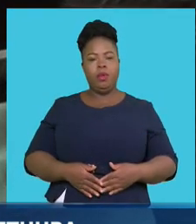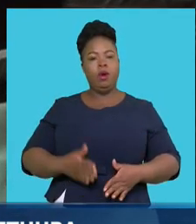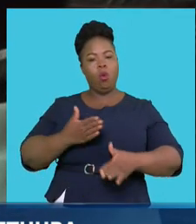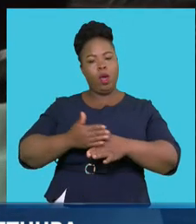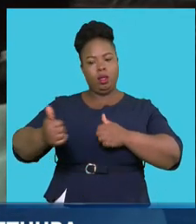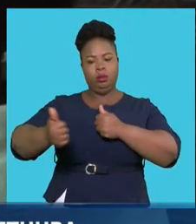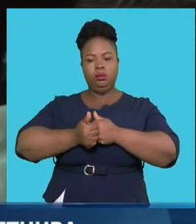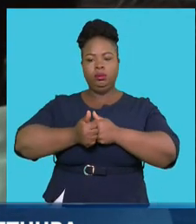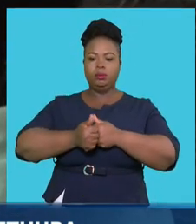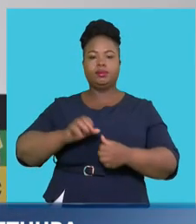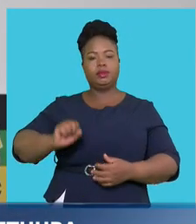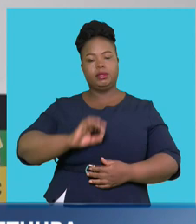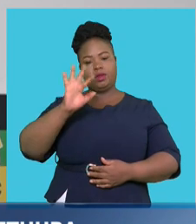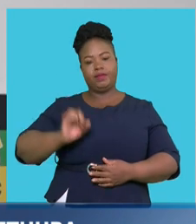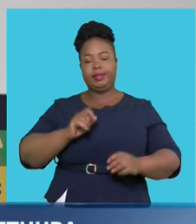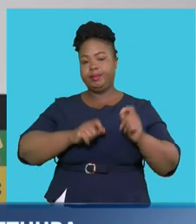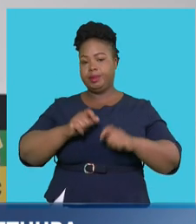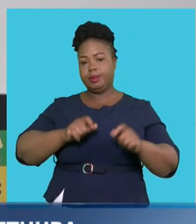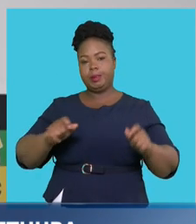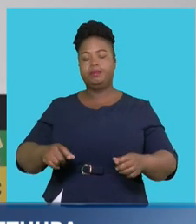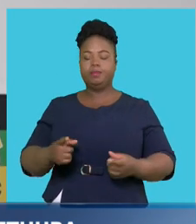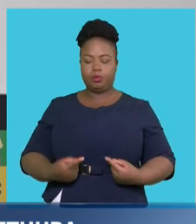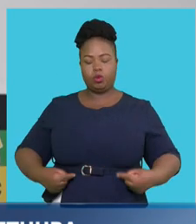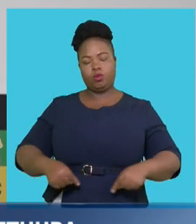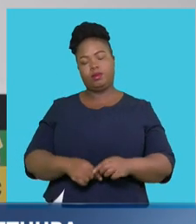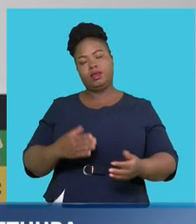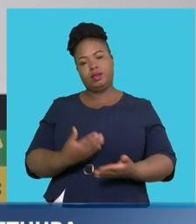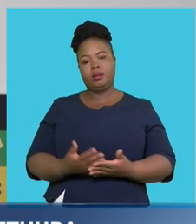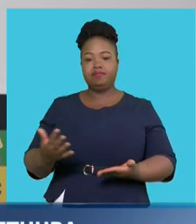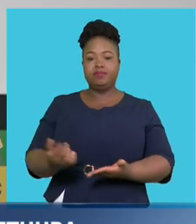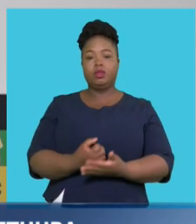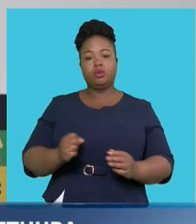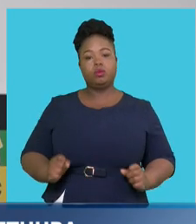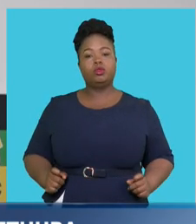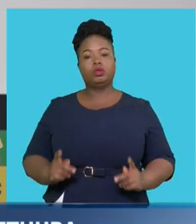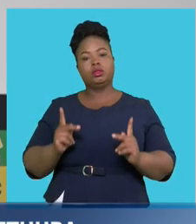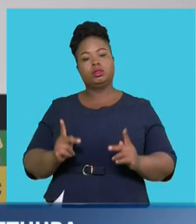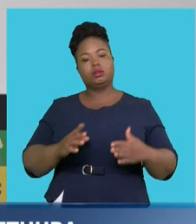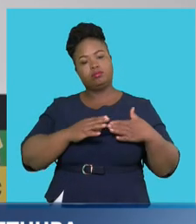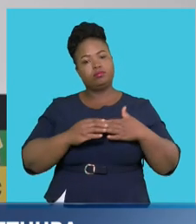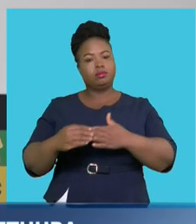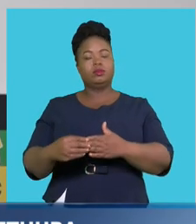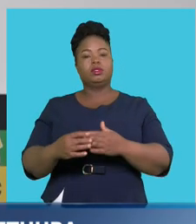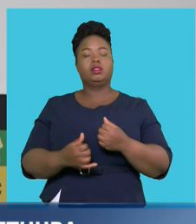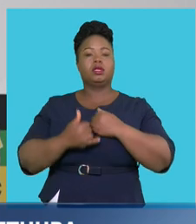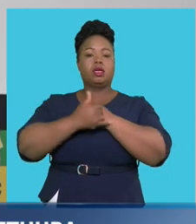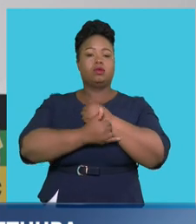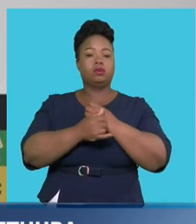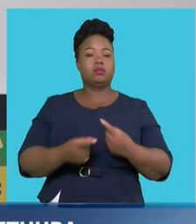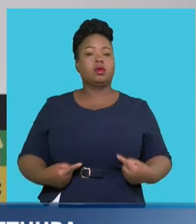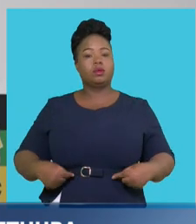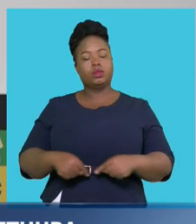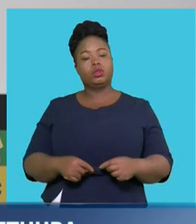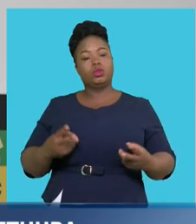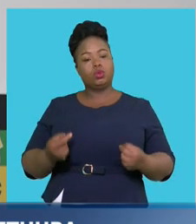together as South Africans, we can seize this moment to usher our country into a